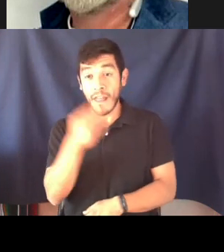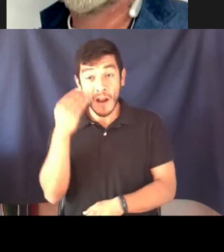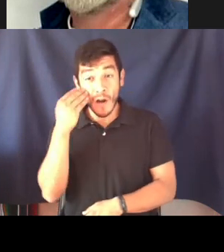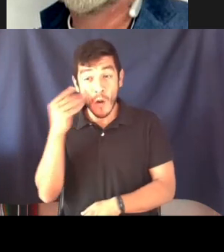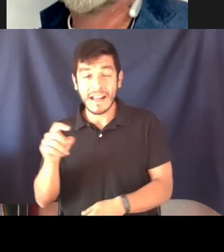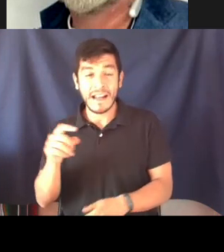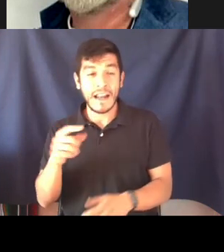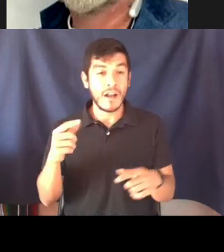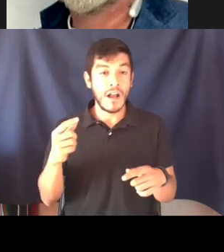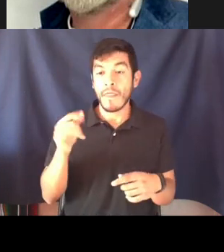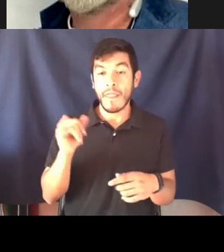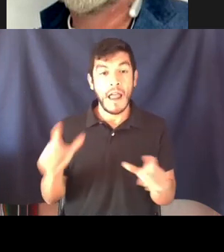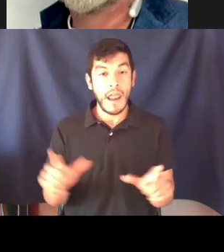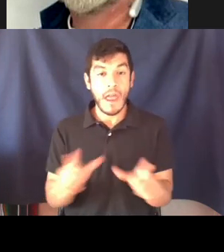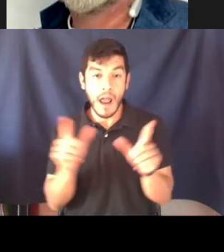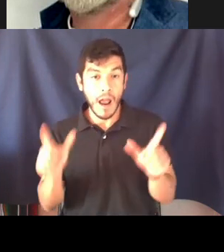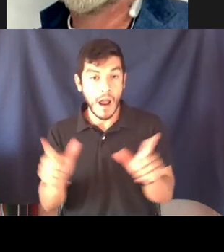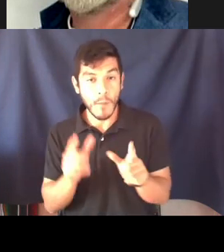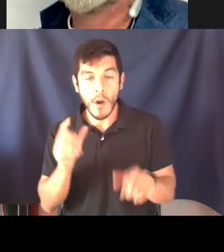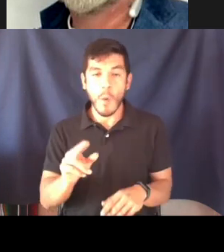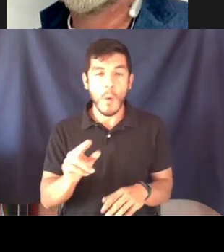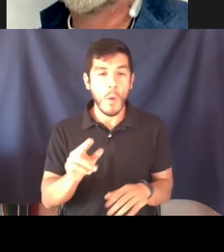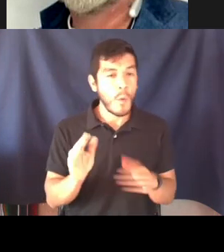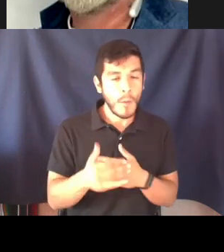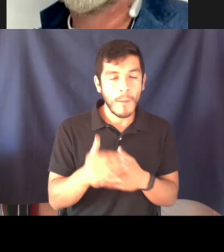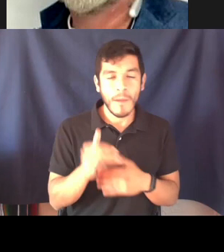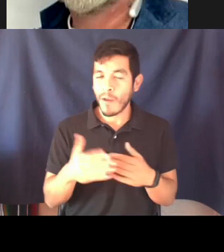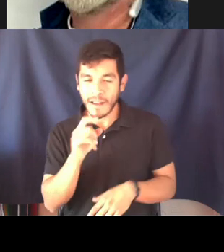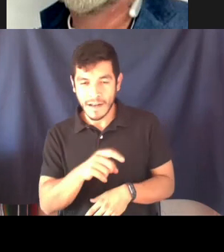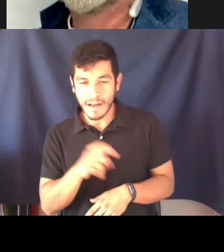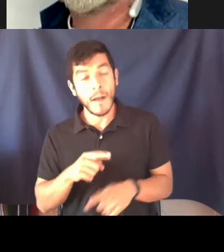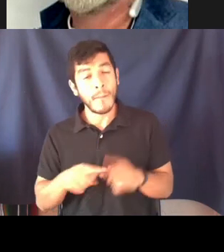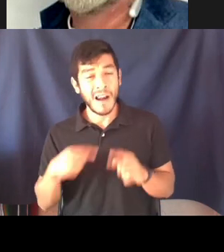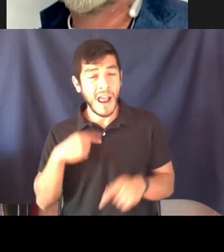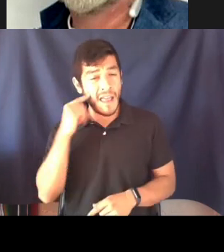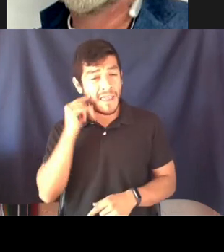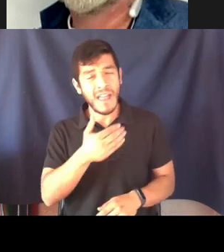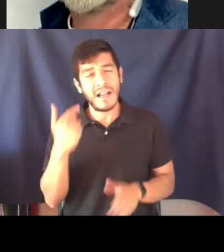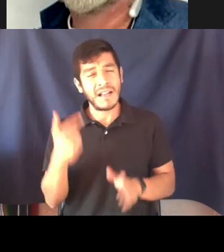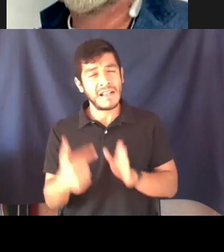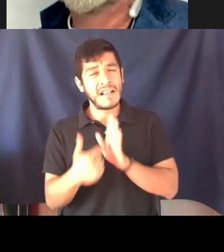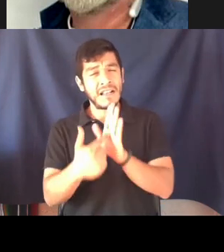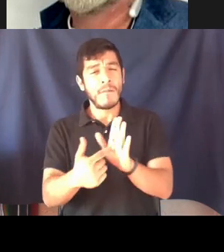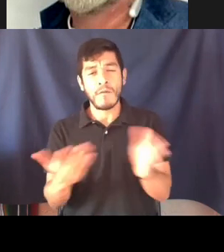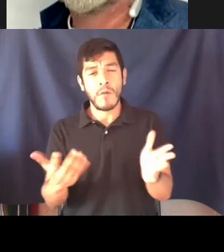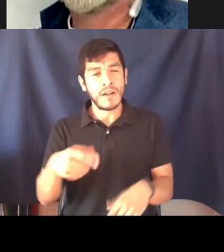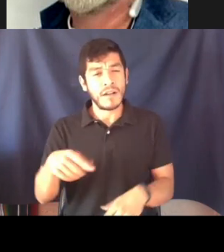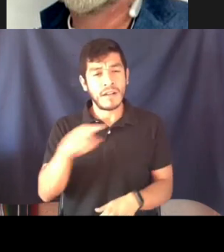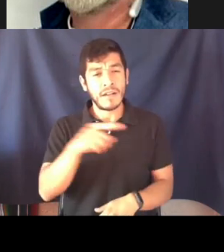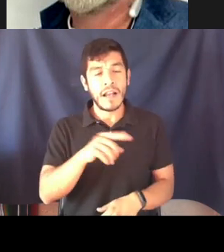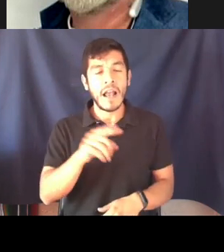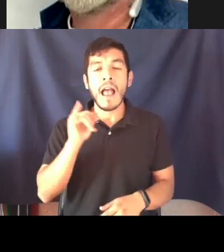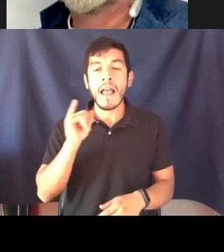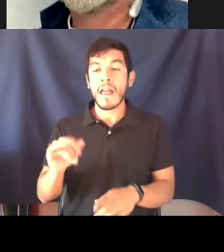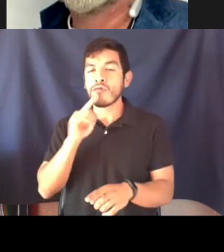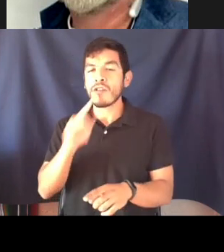I see really empower those peer mentors to help improve the program over time, right? So, hey, this activity didn't